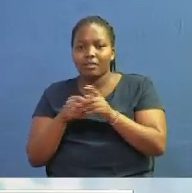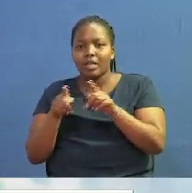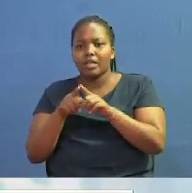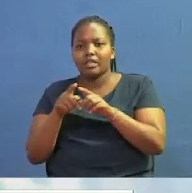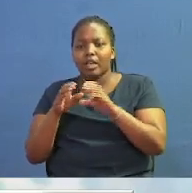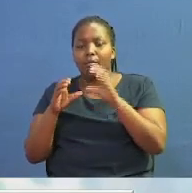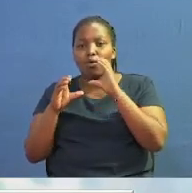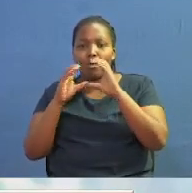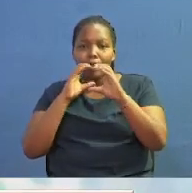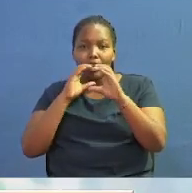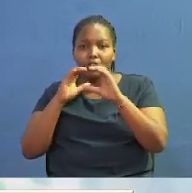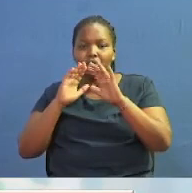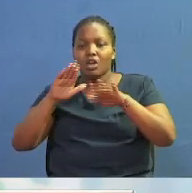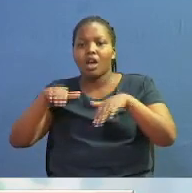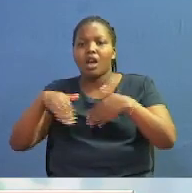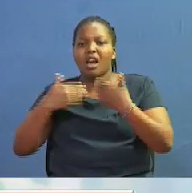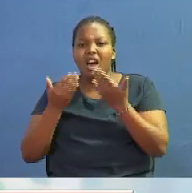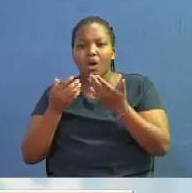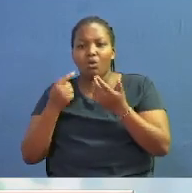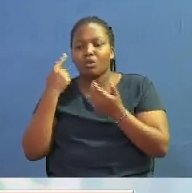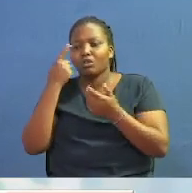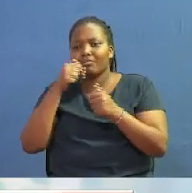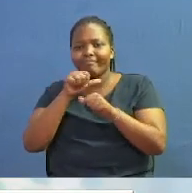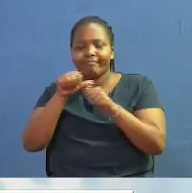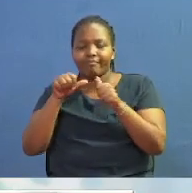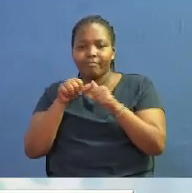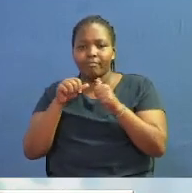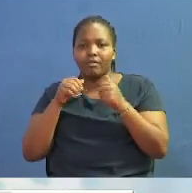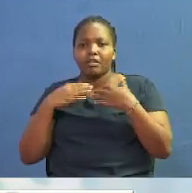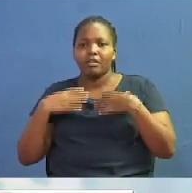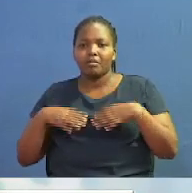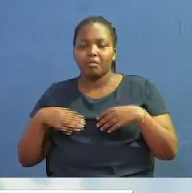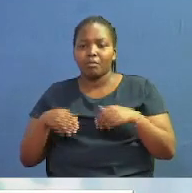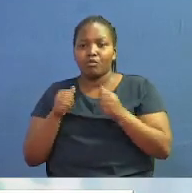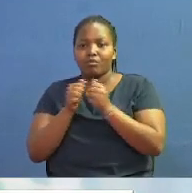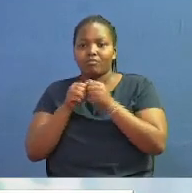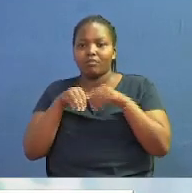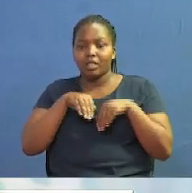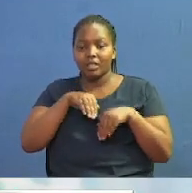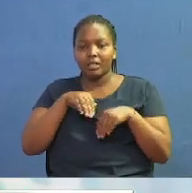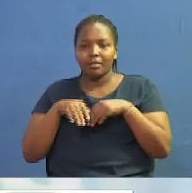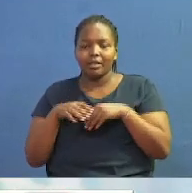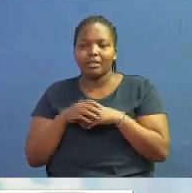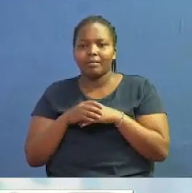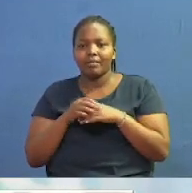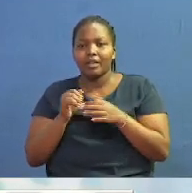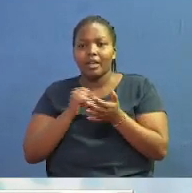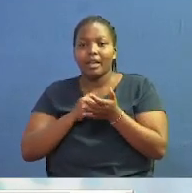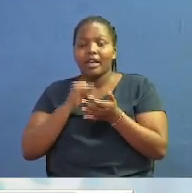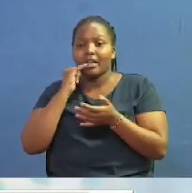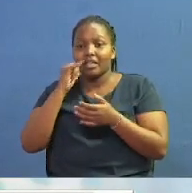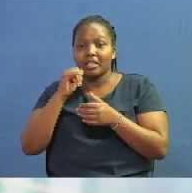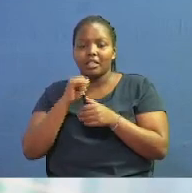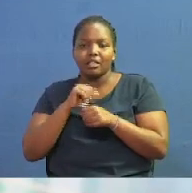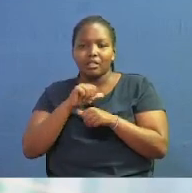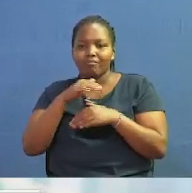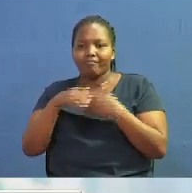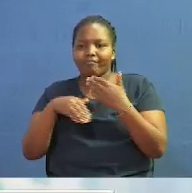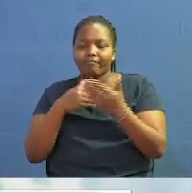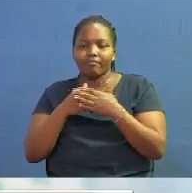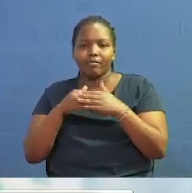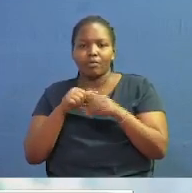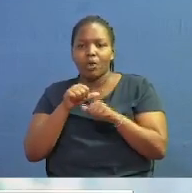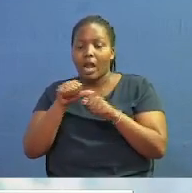communication, how we refer to persons with disabilities, how we address persons with disabilities. It is all about how the society is structured. So